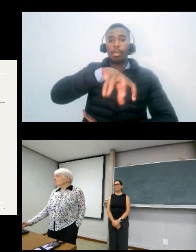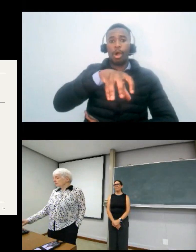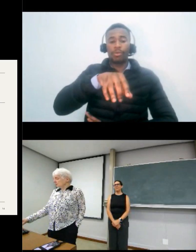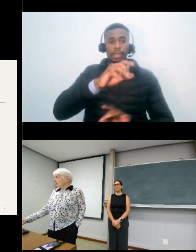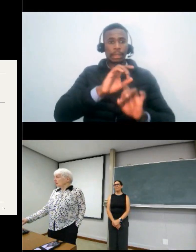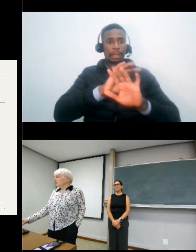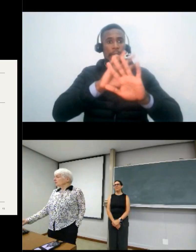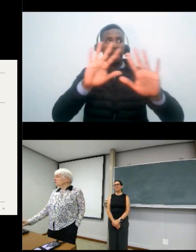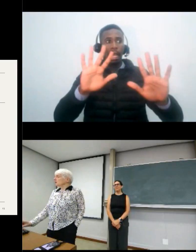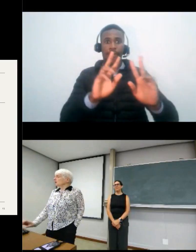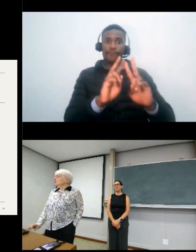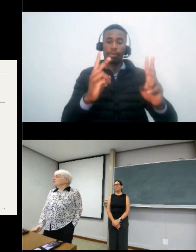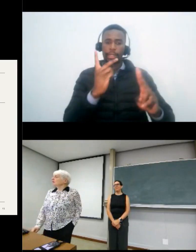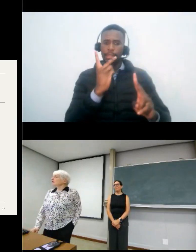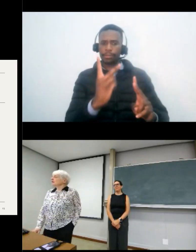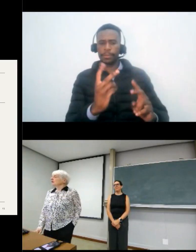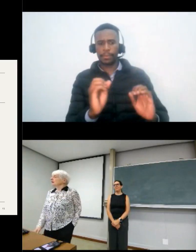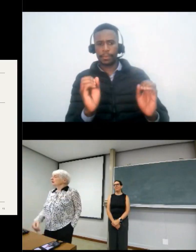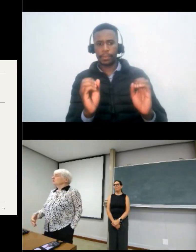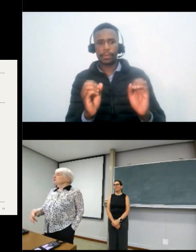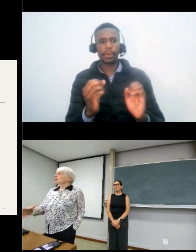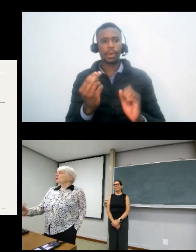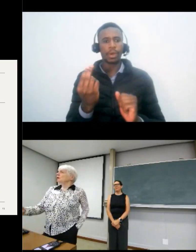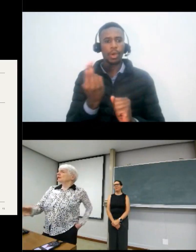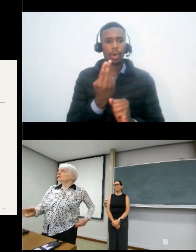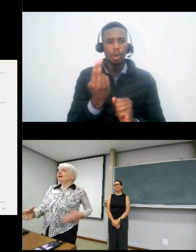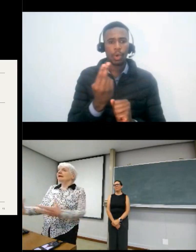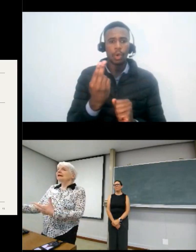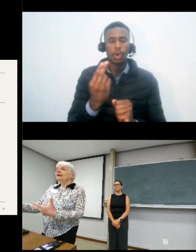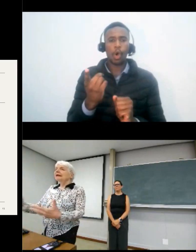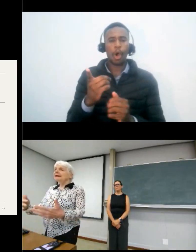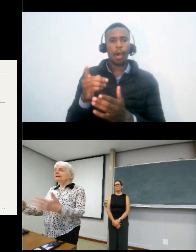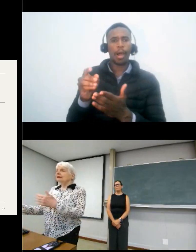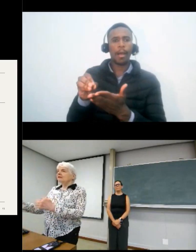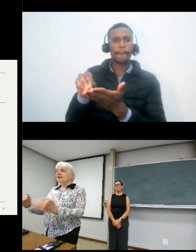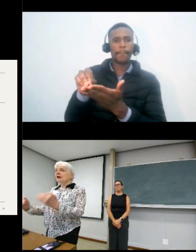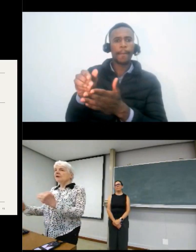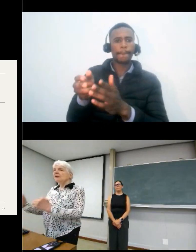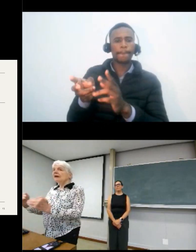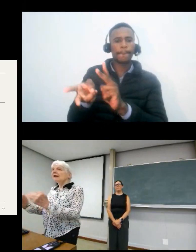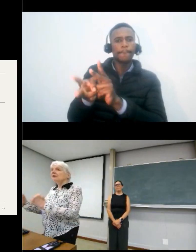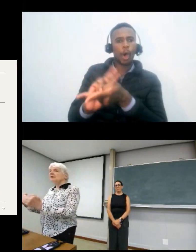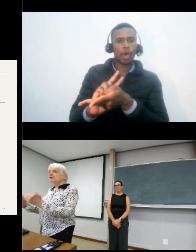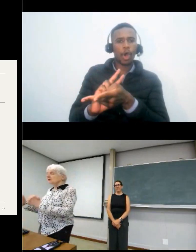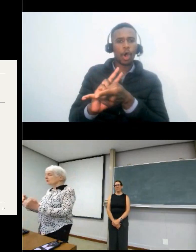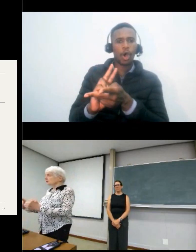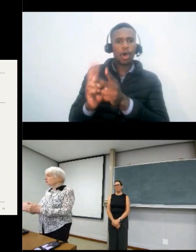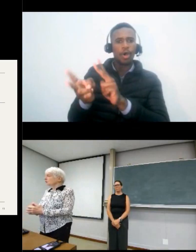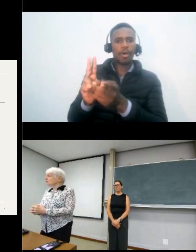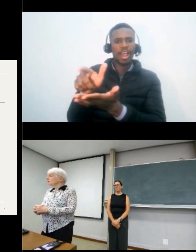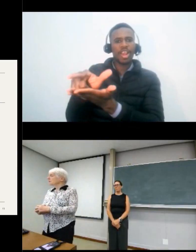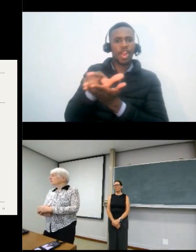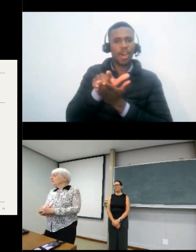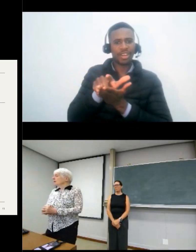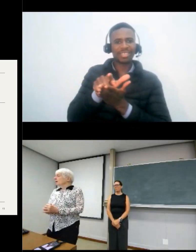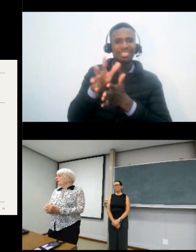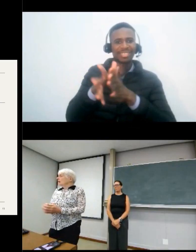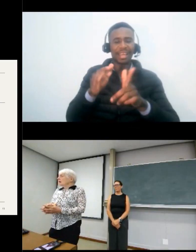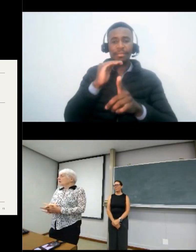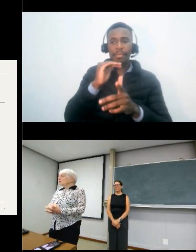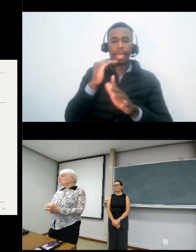And loan signs from other sign languages only explain a little of the overlap between the